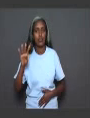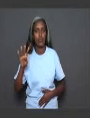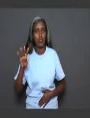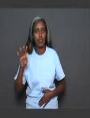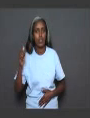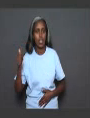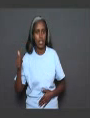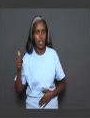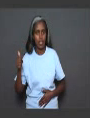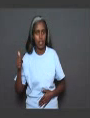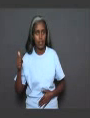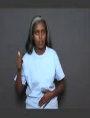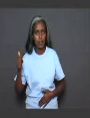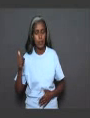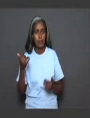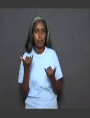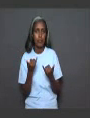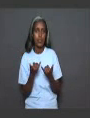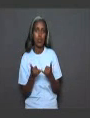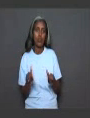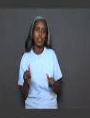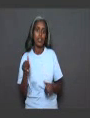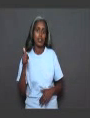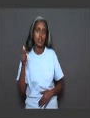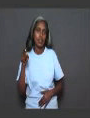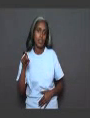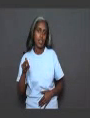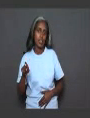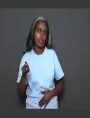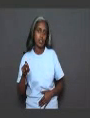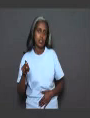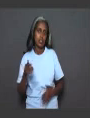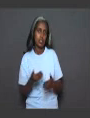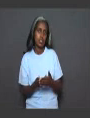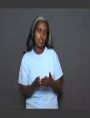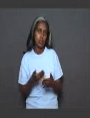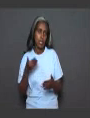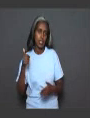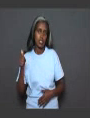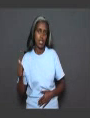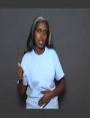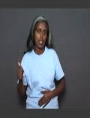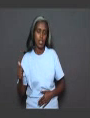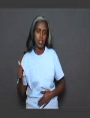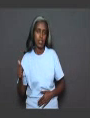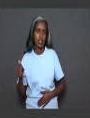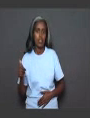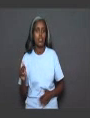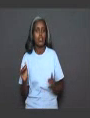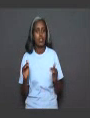minus 4a over x minus